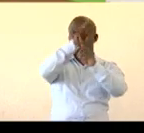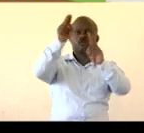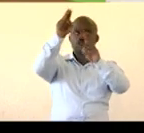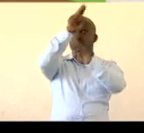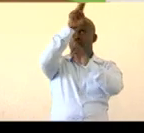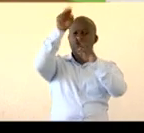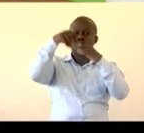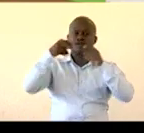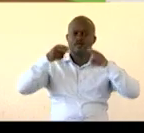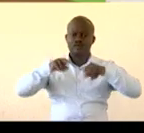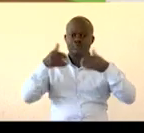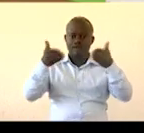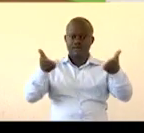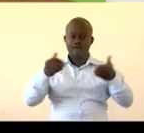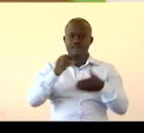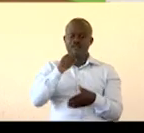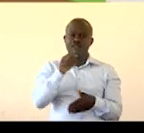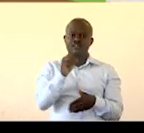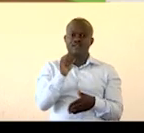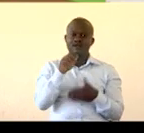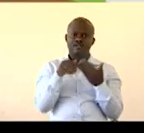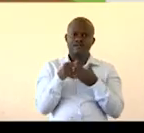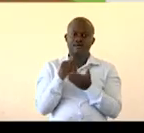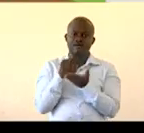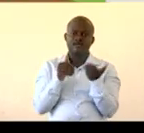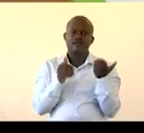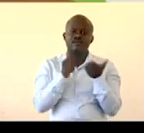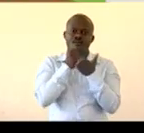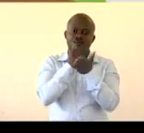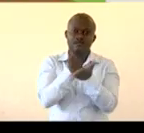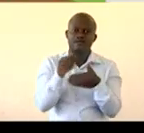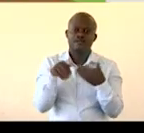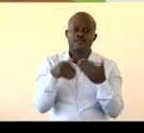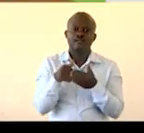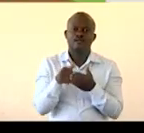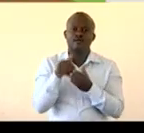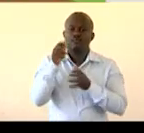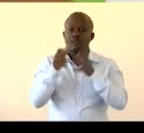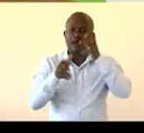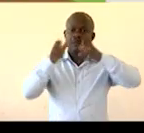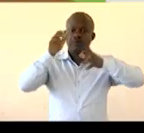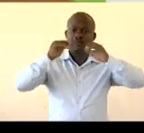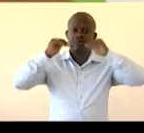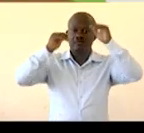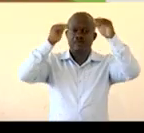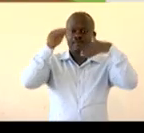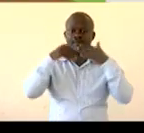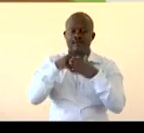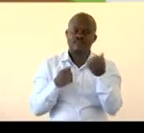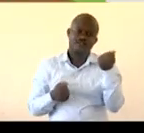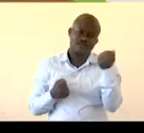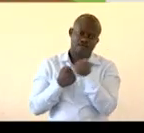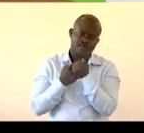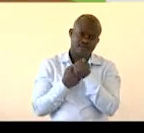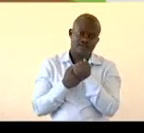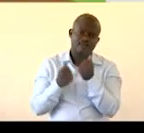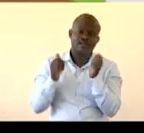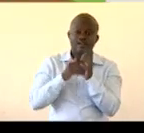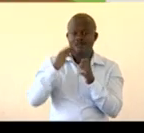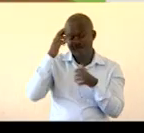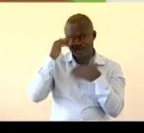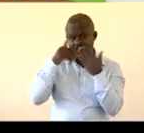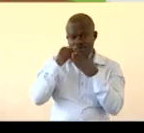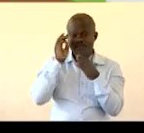happening here. Stem tendrils help the plant to climb up a support. And remember, when